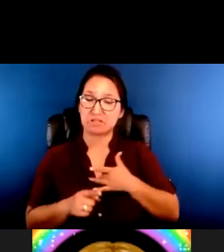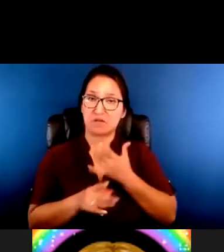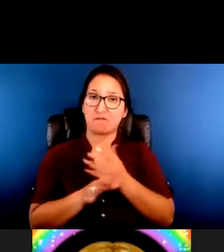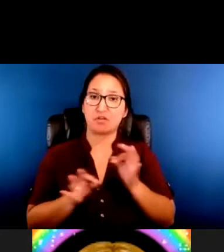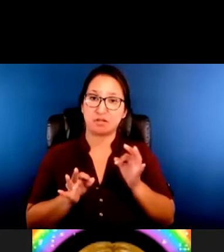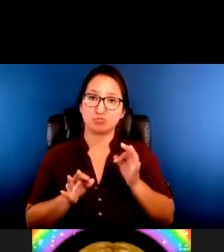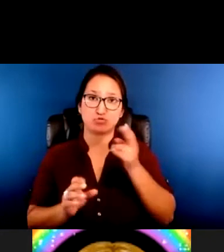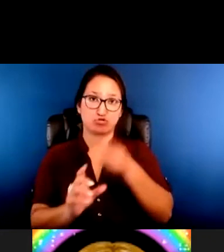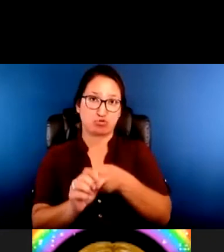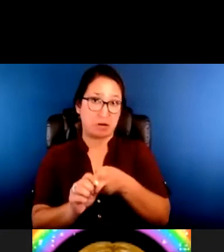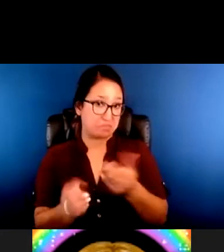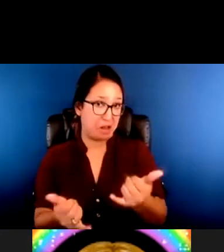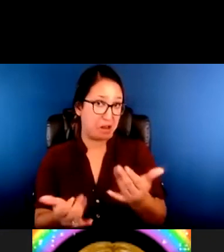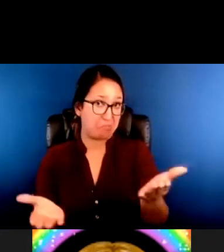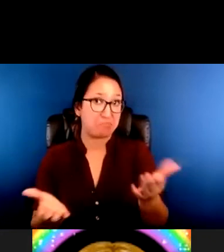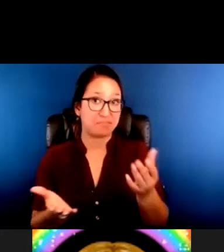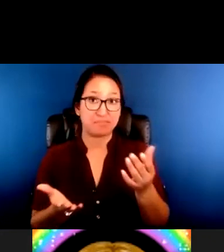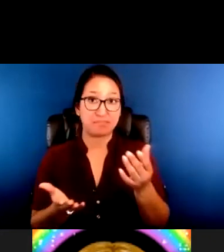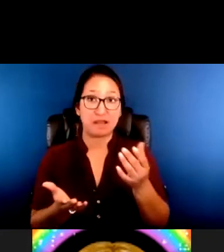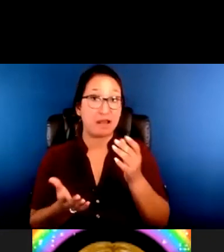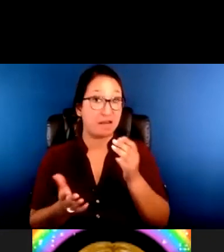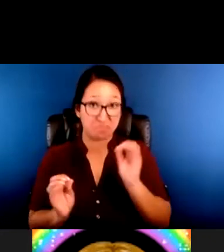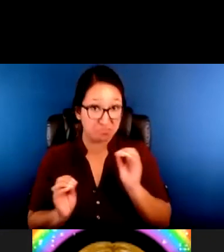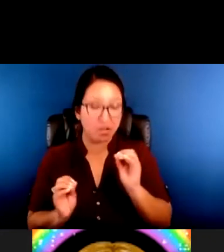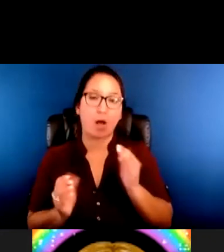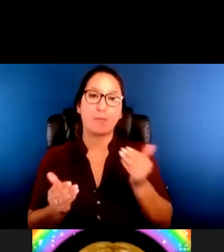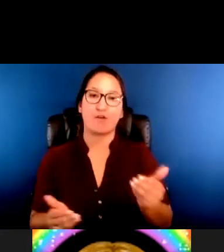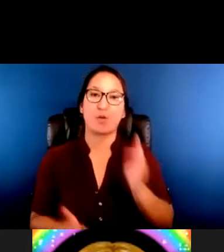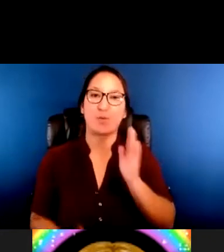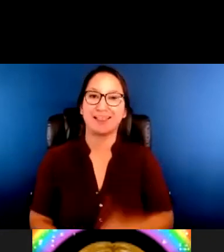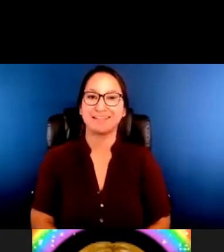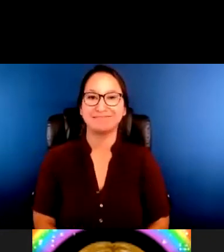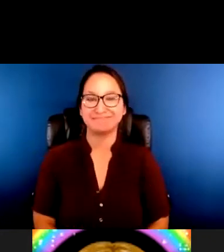join in now. If not, I'll move on.